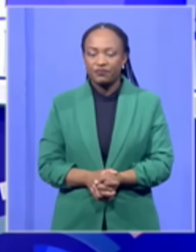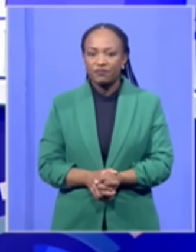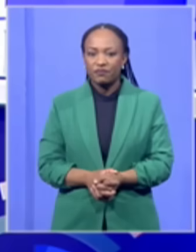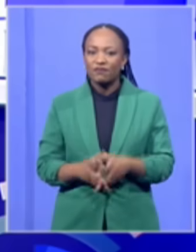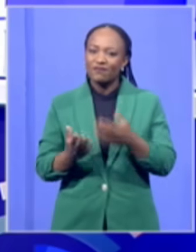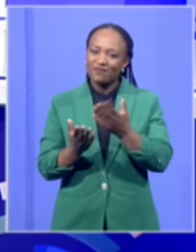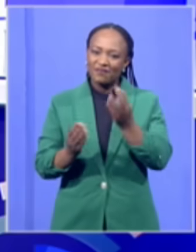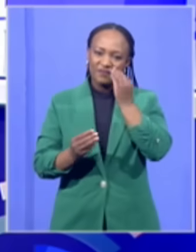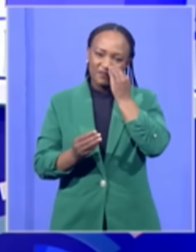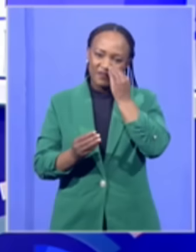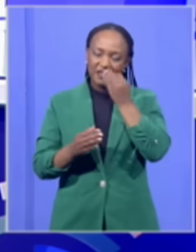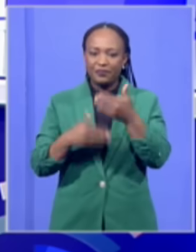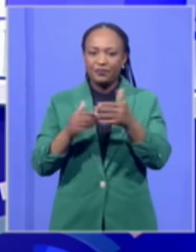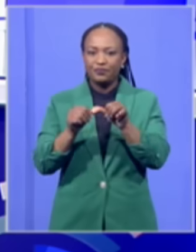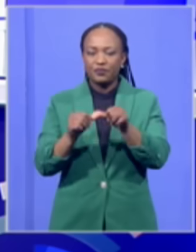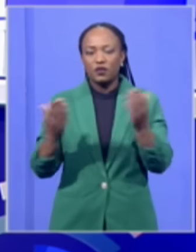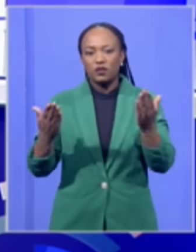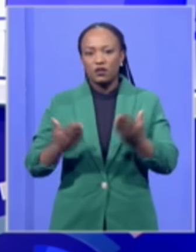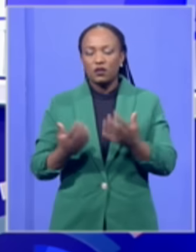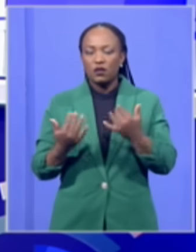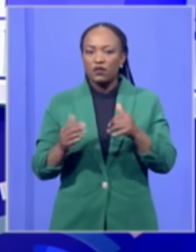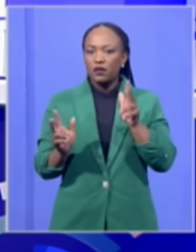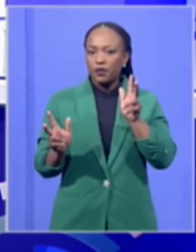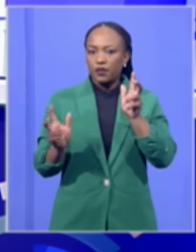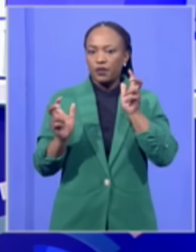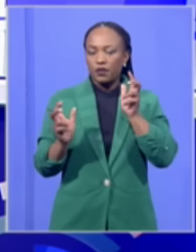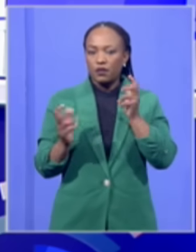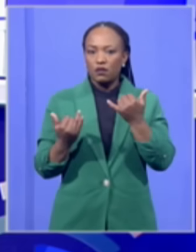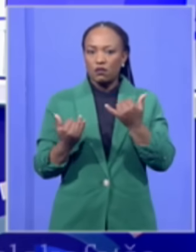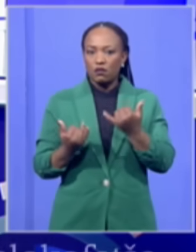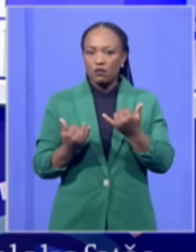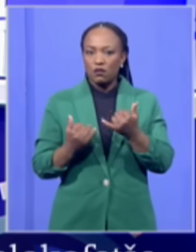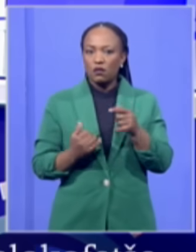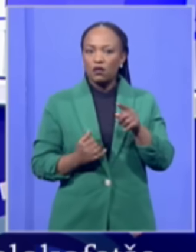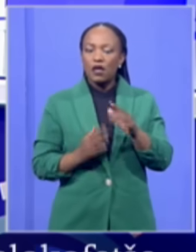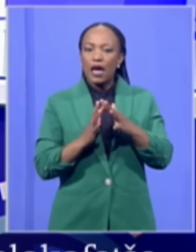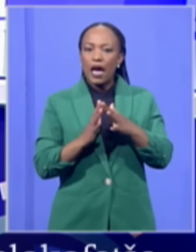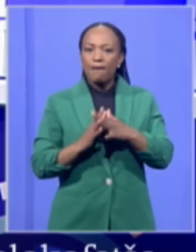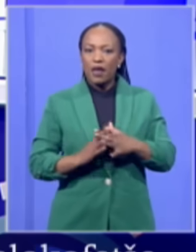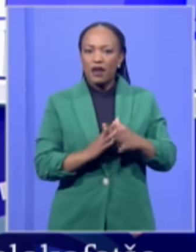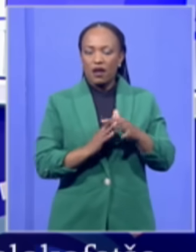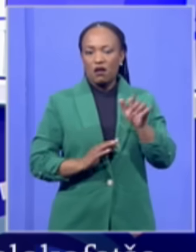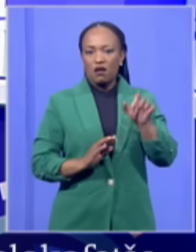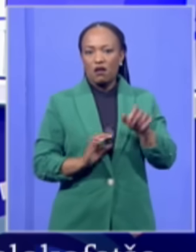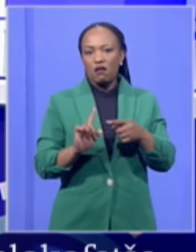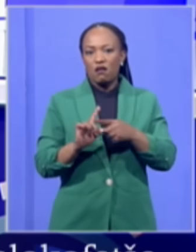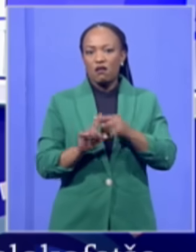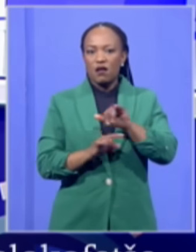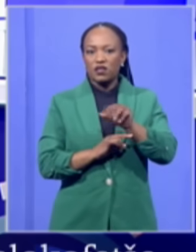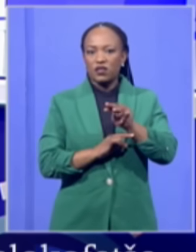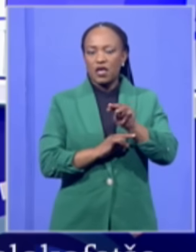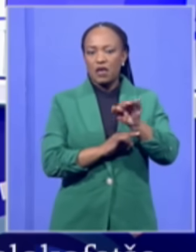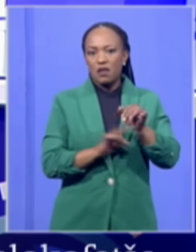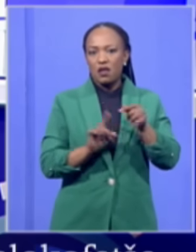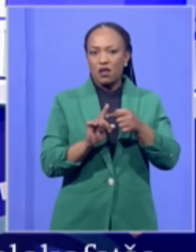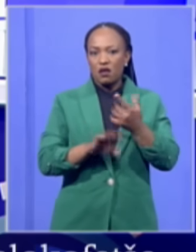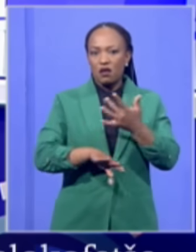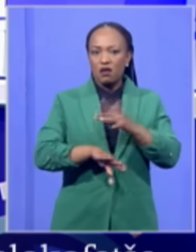Bešong re sa le amogela tšeo re sa tšwago go di topa ke tša gore moebanyedi wa Amerika Jimmy Swaggart o hlokofetše ge a na le mengwaga